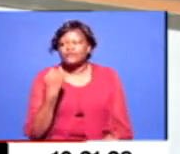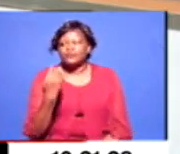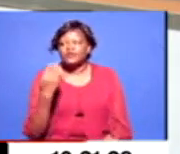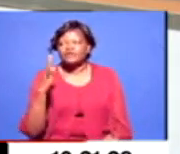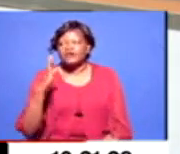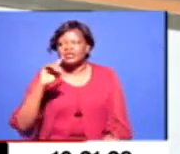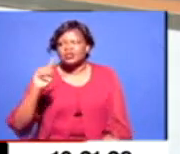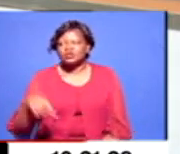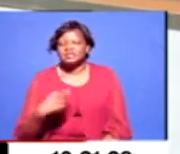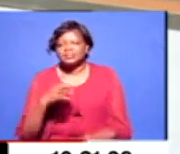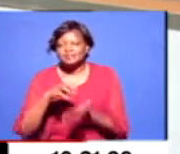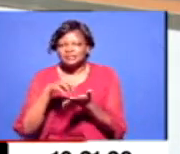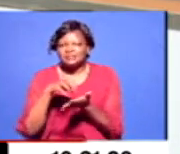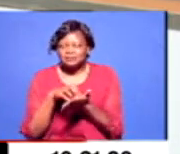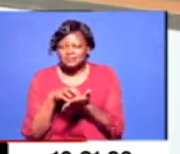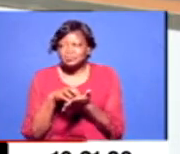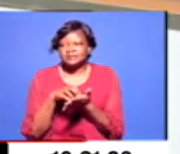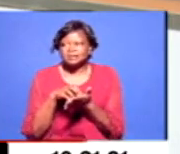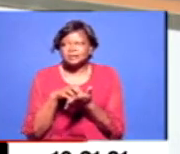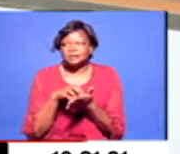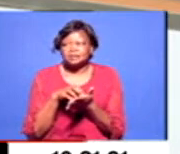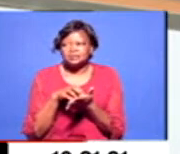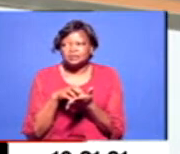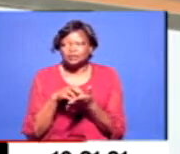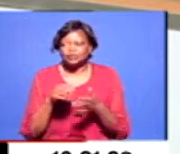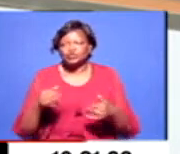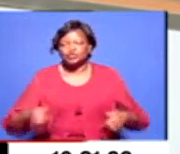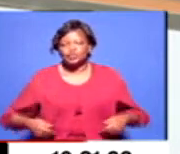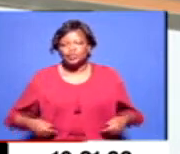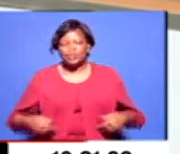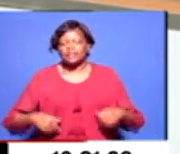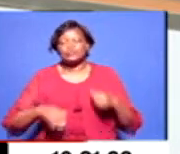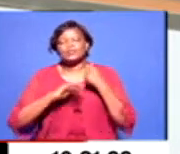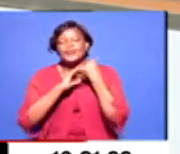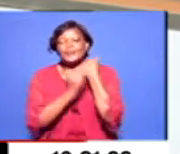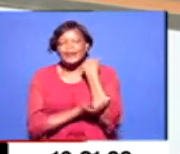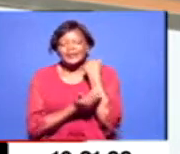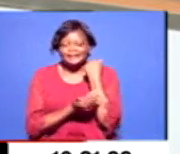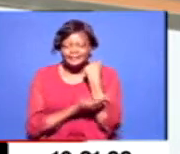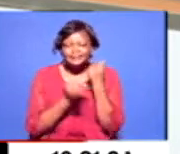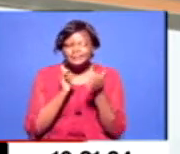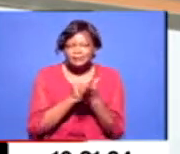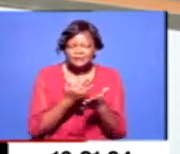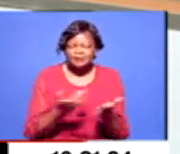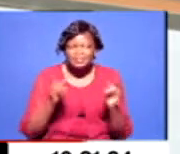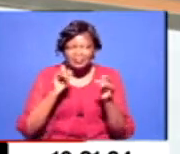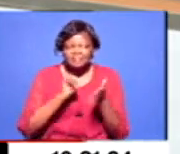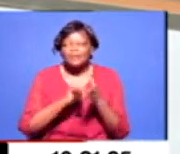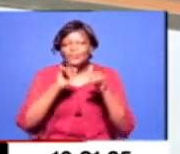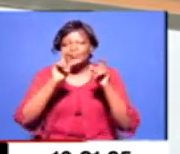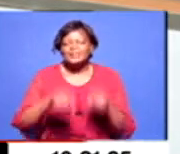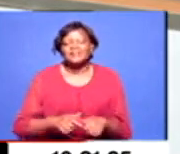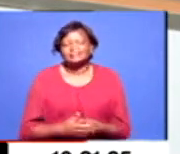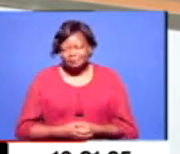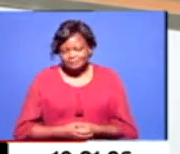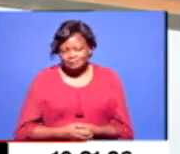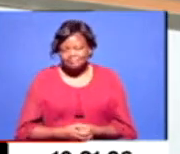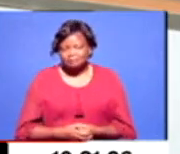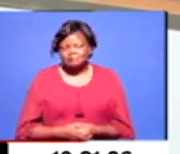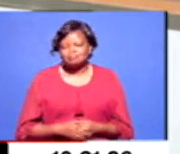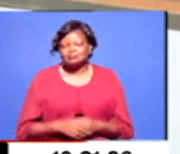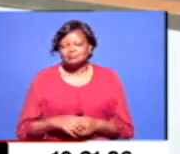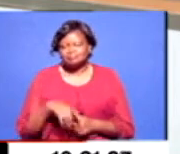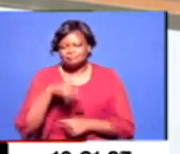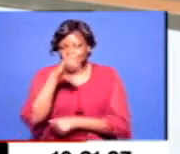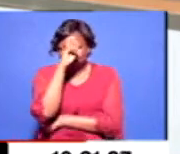45,000 cases of teenage pregnancies. That is something that we should, as a country, be keen